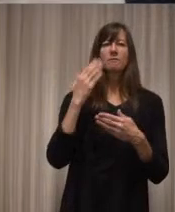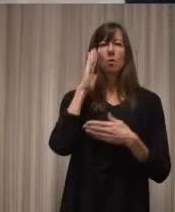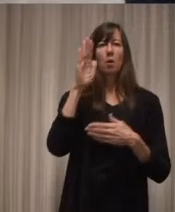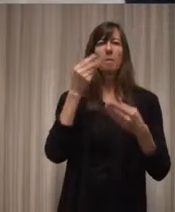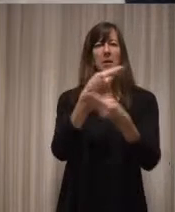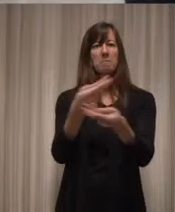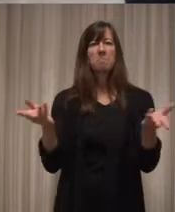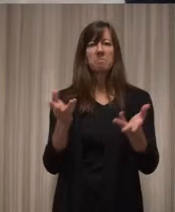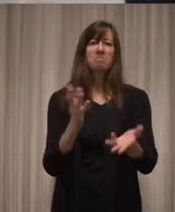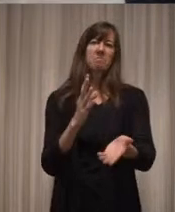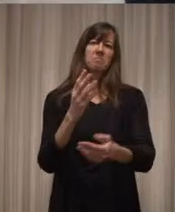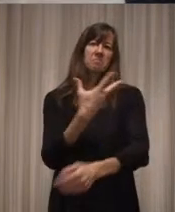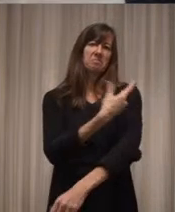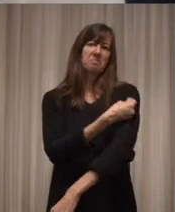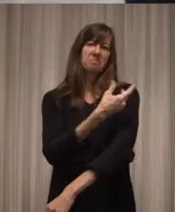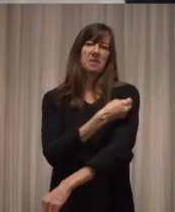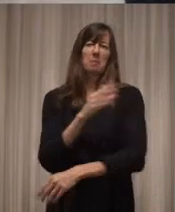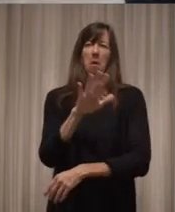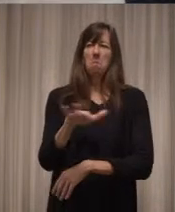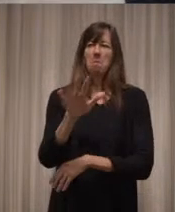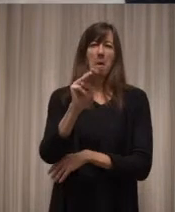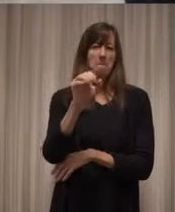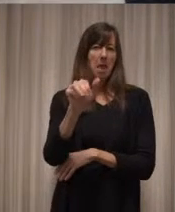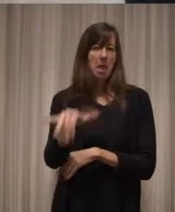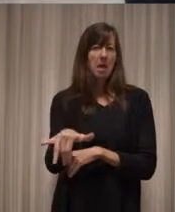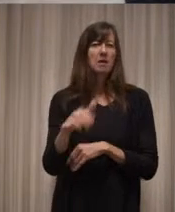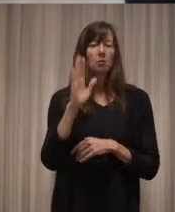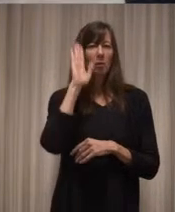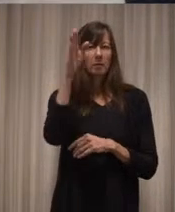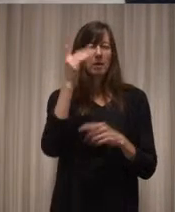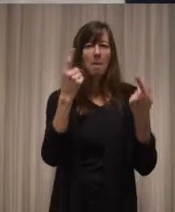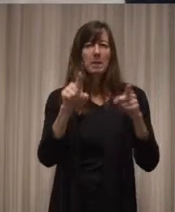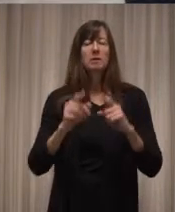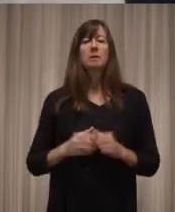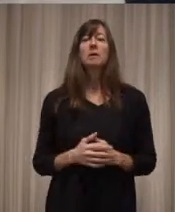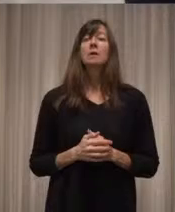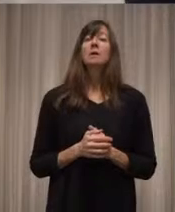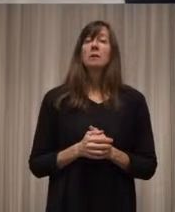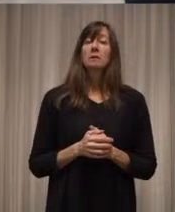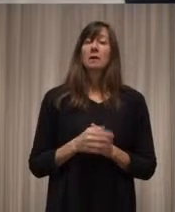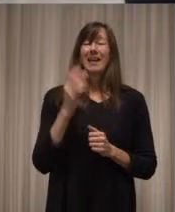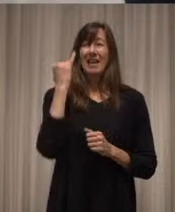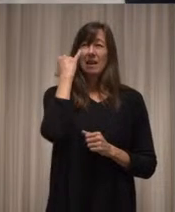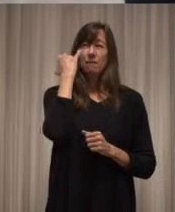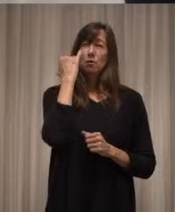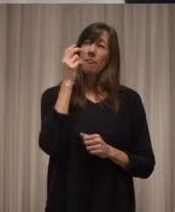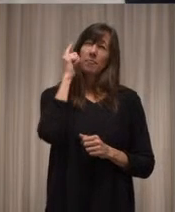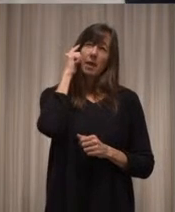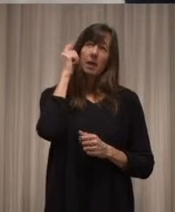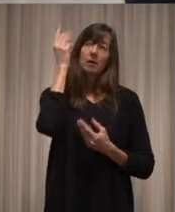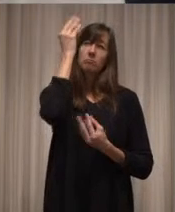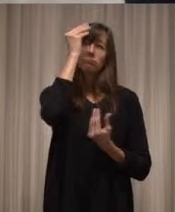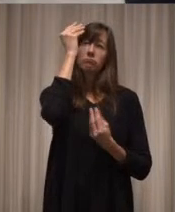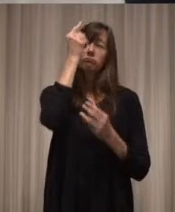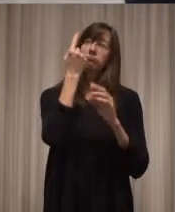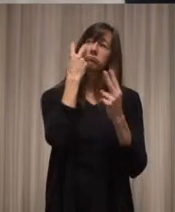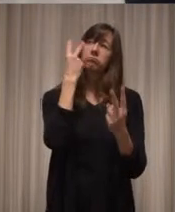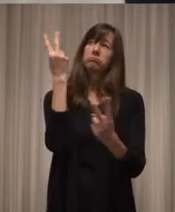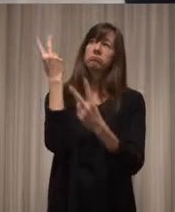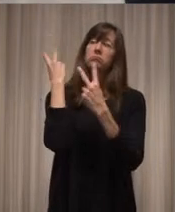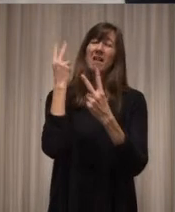for the general population, which if you look back, the fact that basically we will have reached that point in just over a